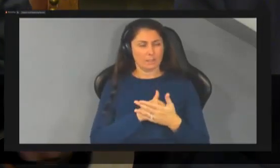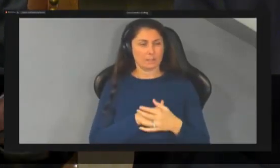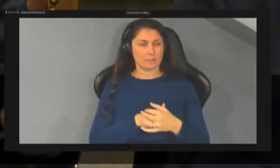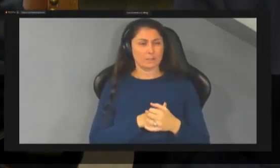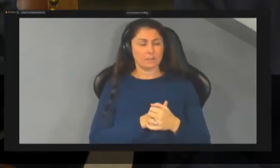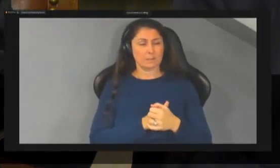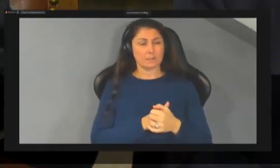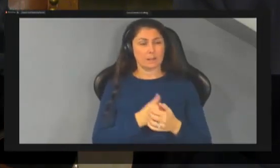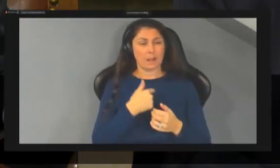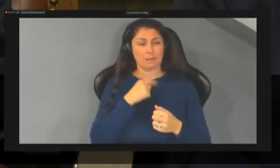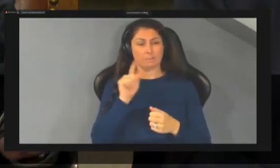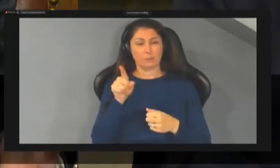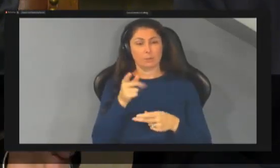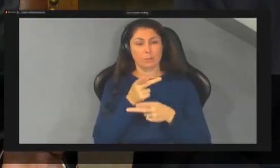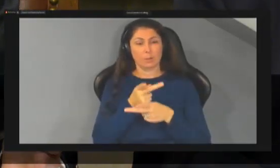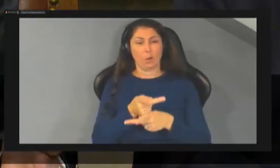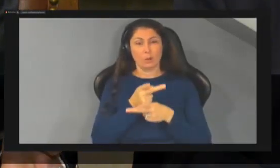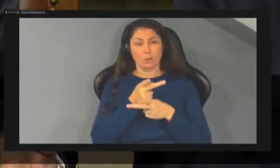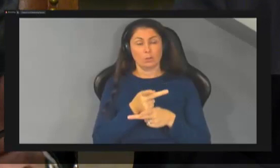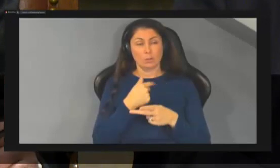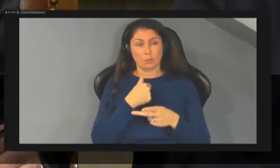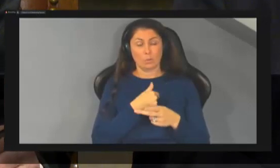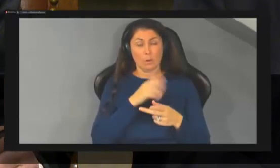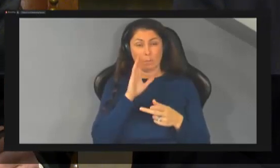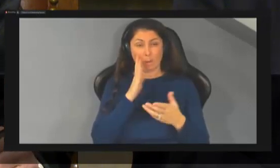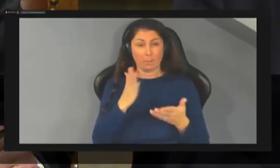just caution that we're probably going to open that door again.